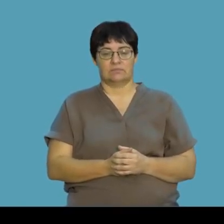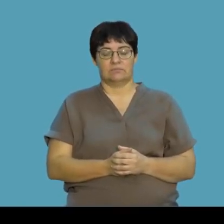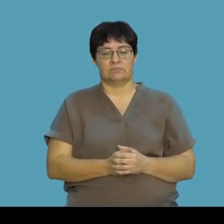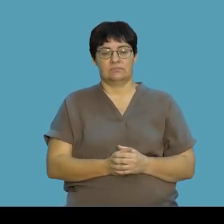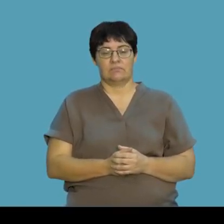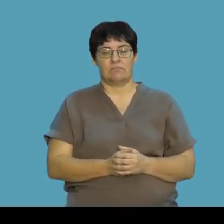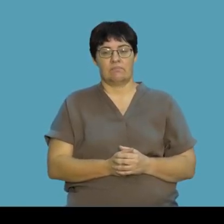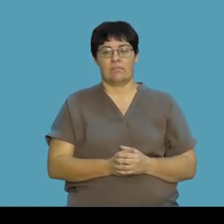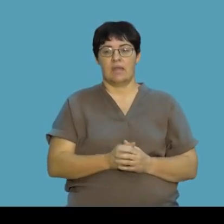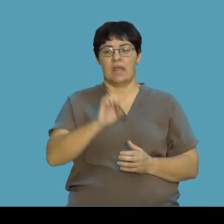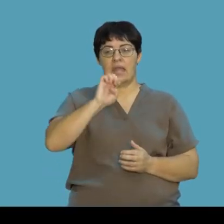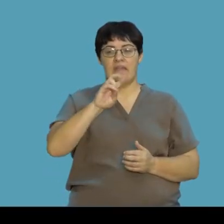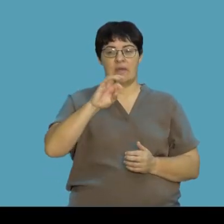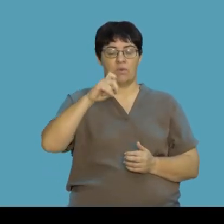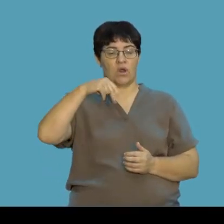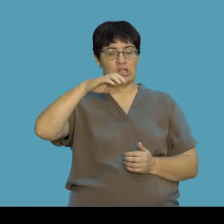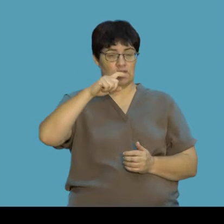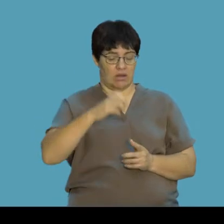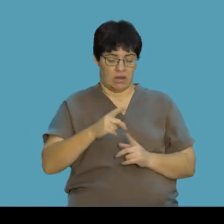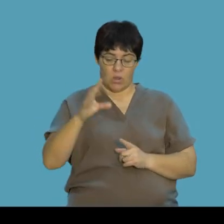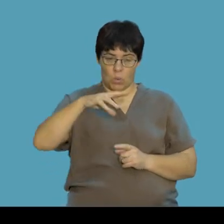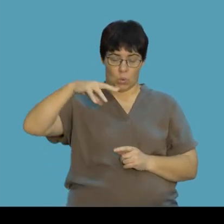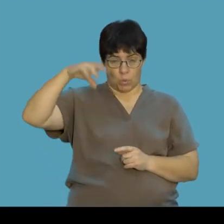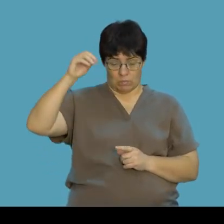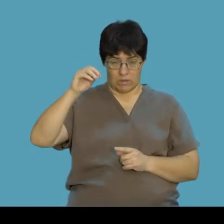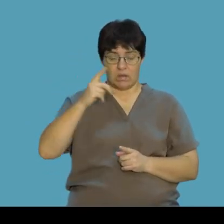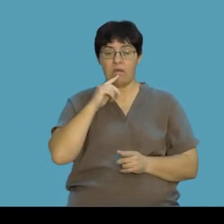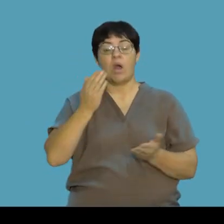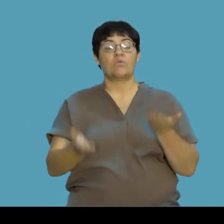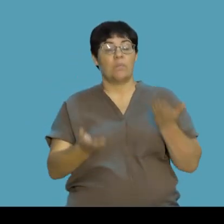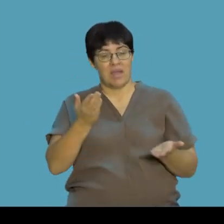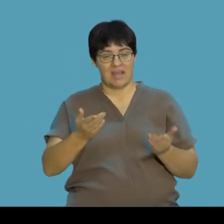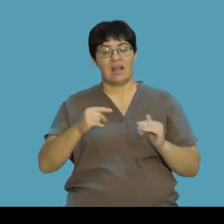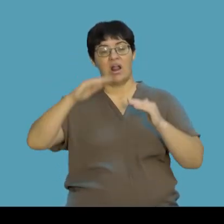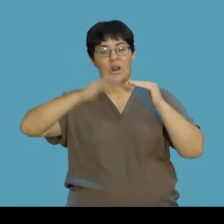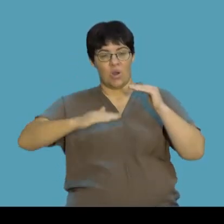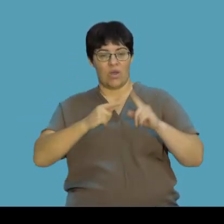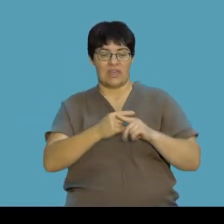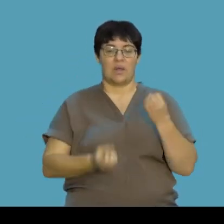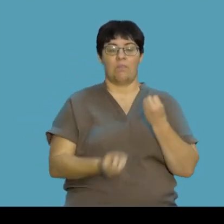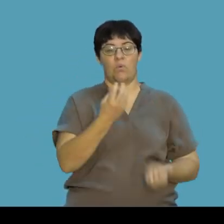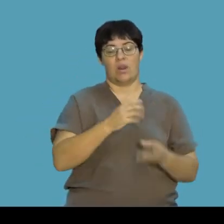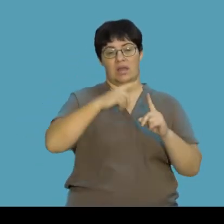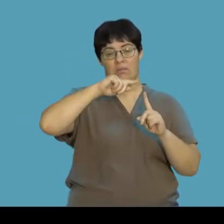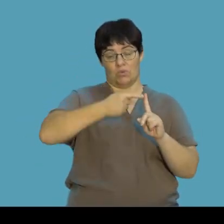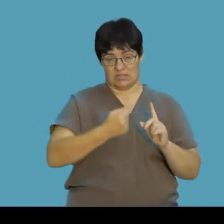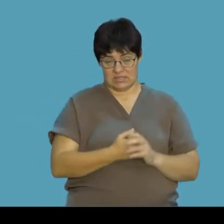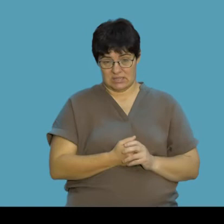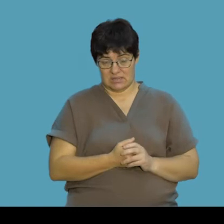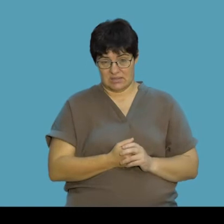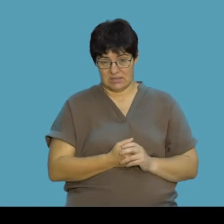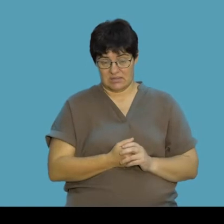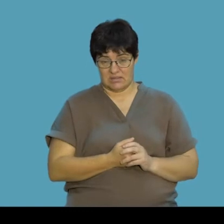now evaporation of a substance may occur at a temperature that is comparatively lower than its boiling point. Now, the